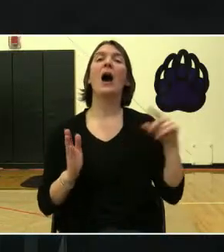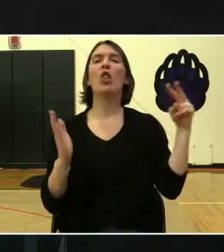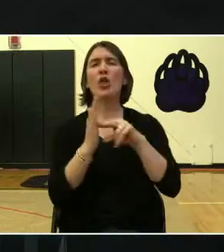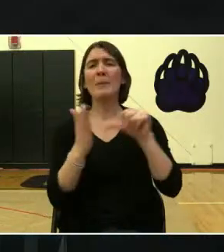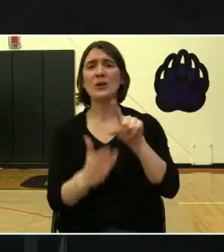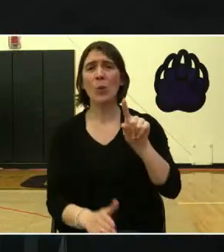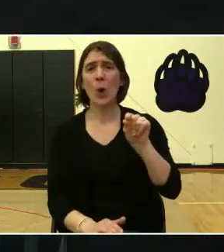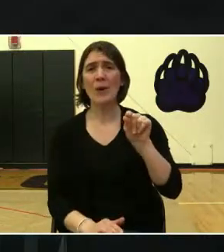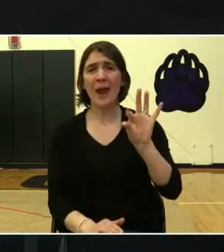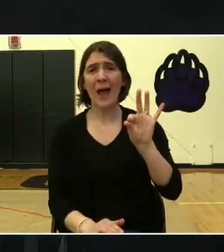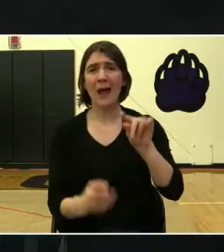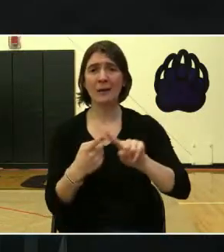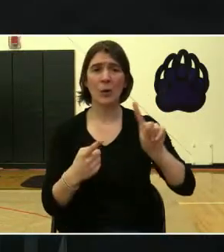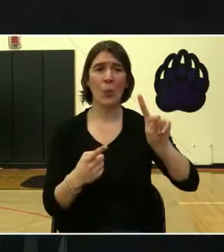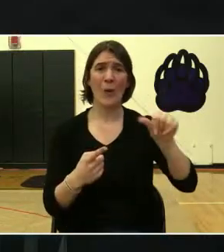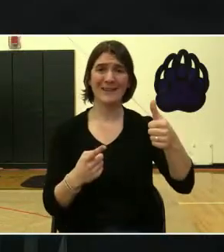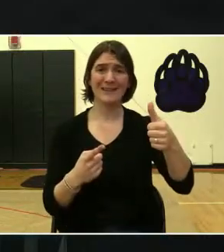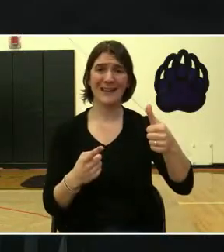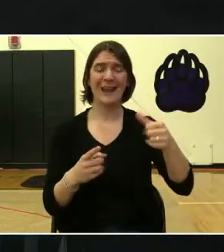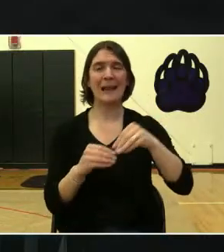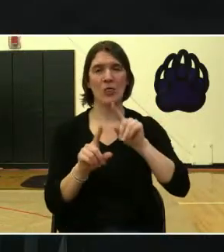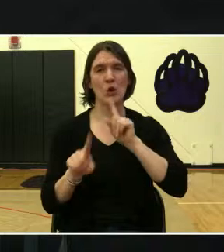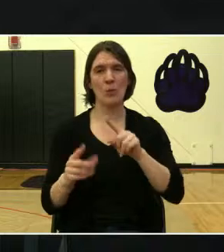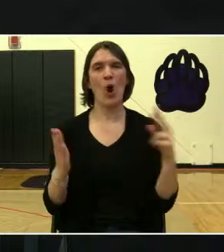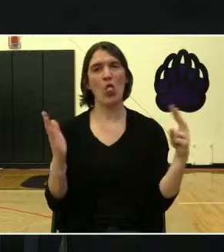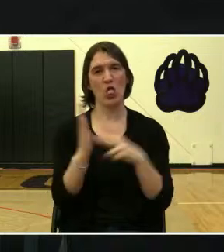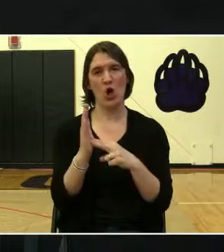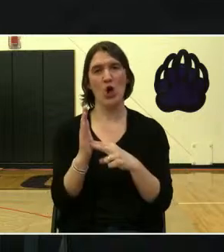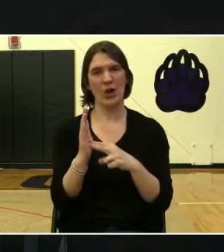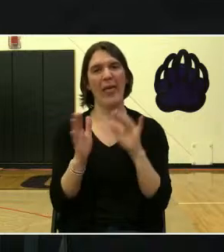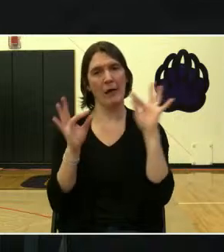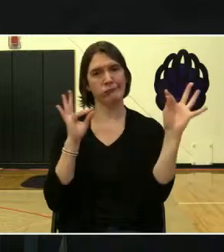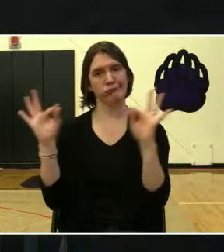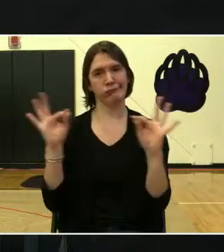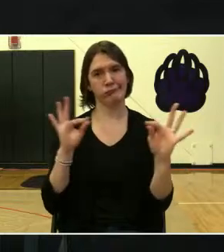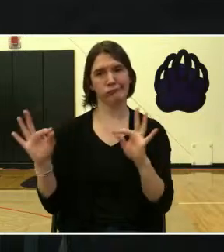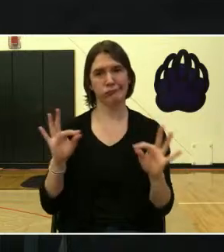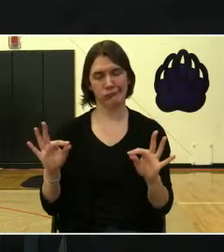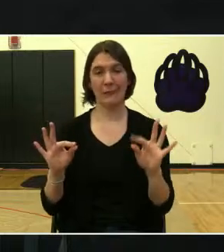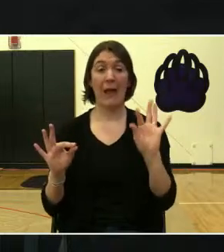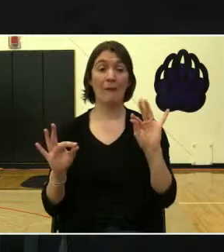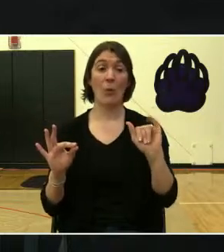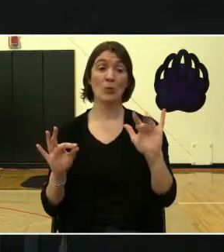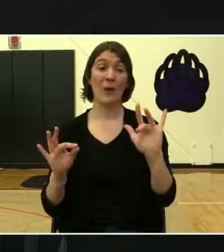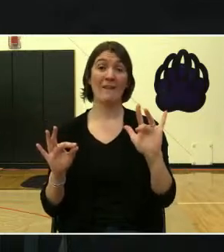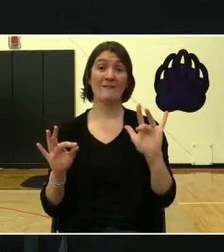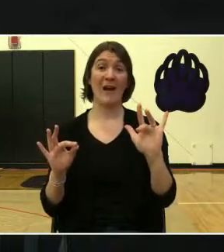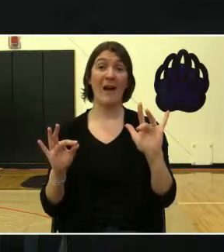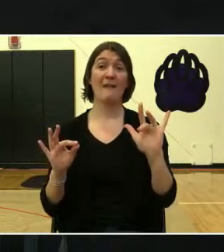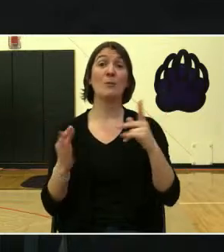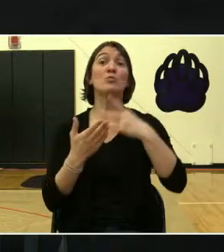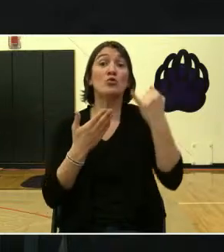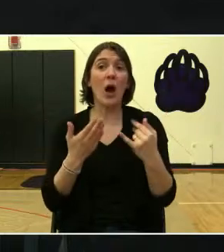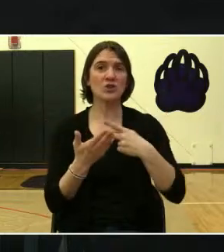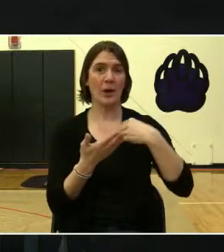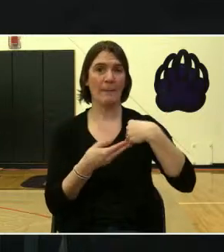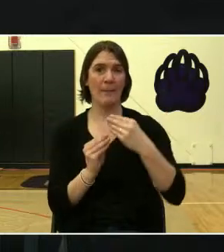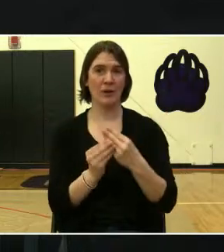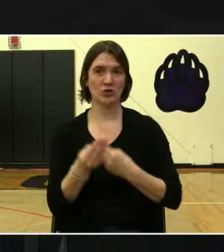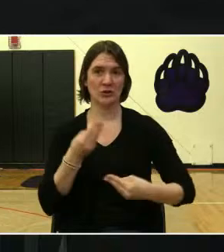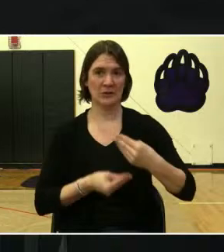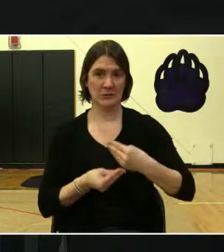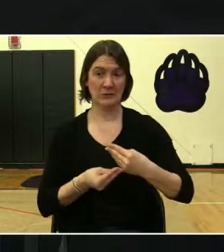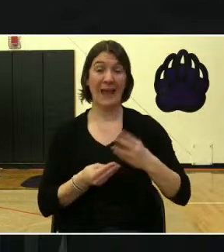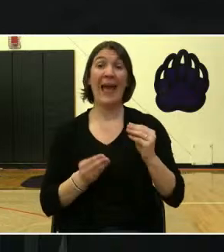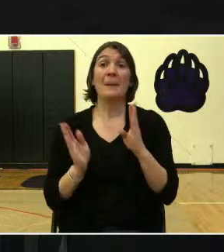109 to 110 of your town report where we have the fy2 capital fund budget and then the